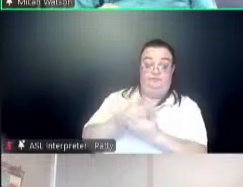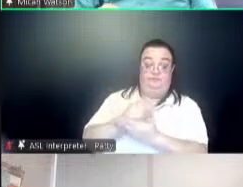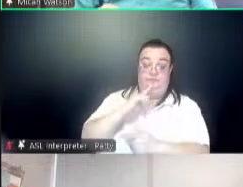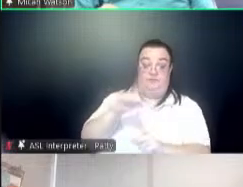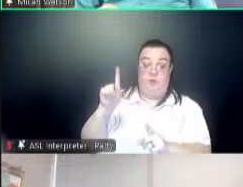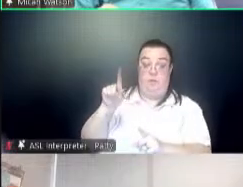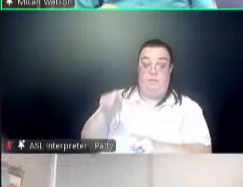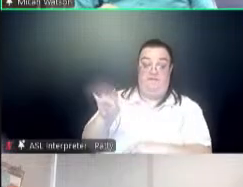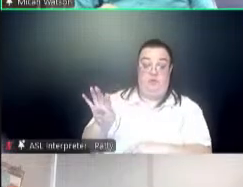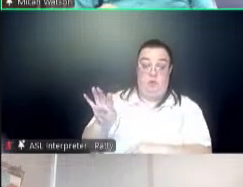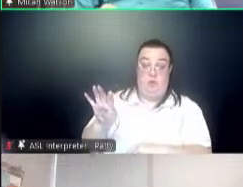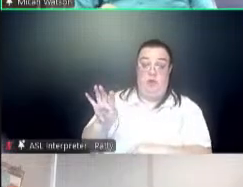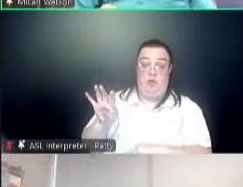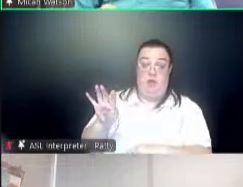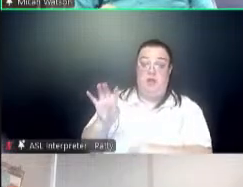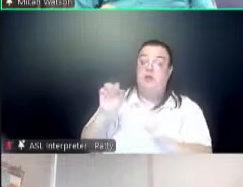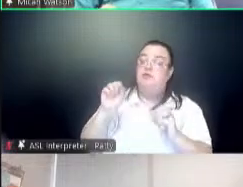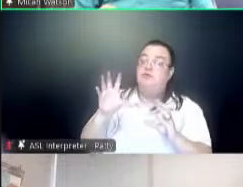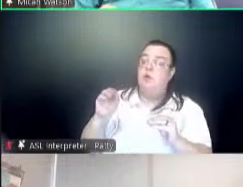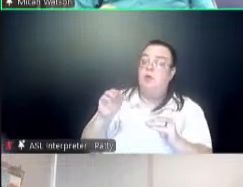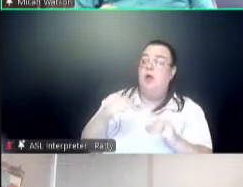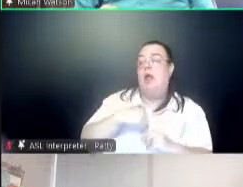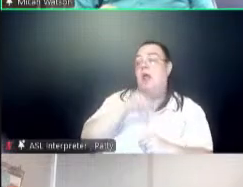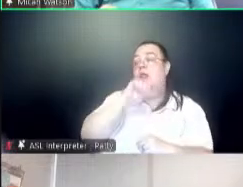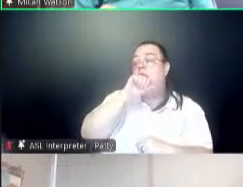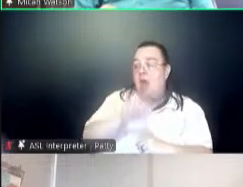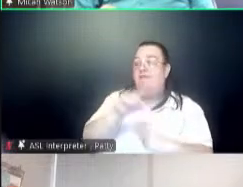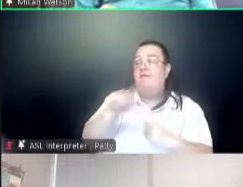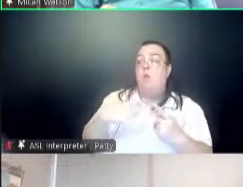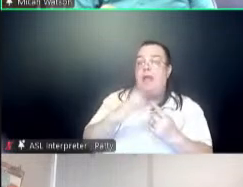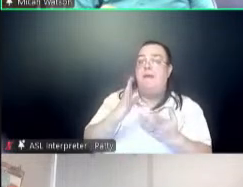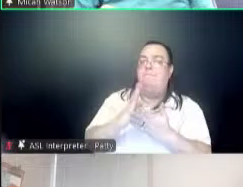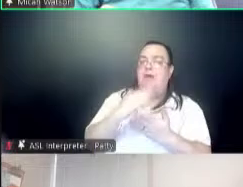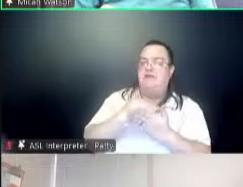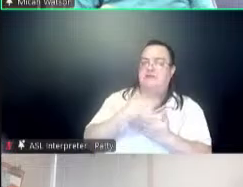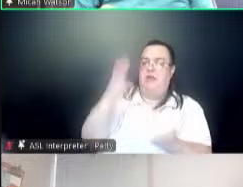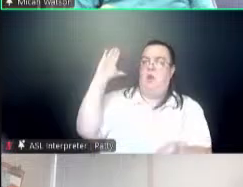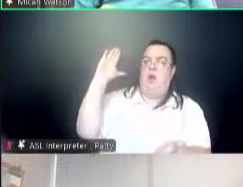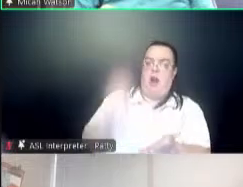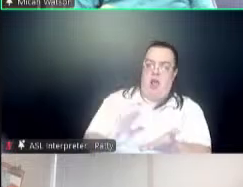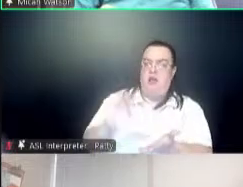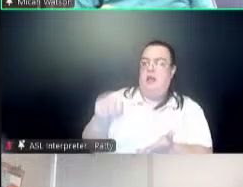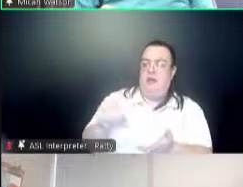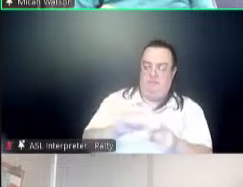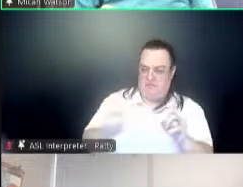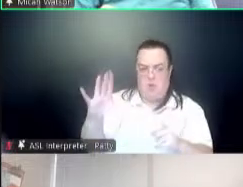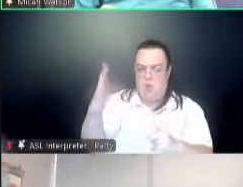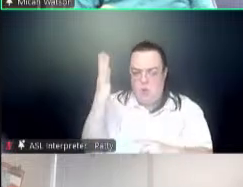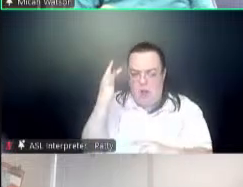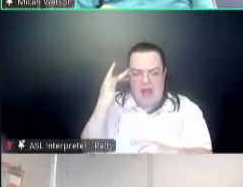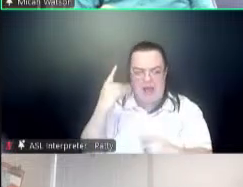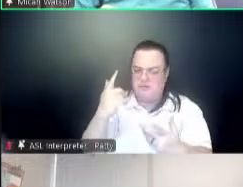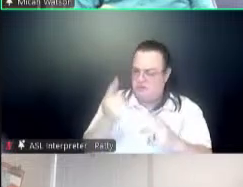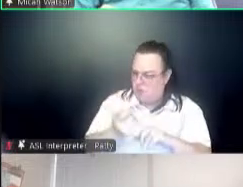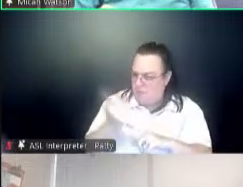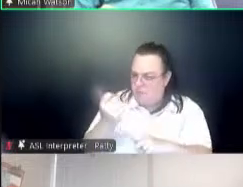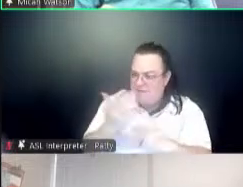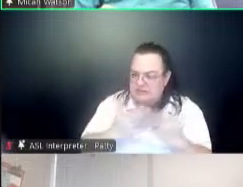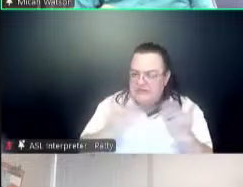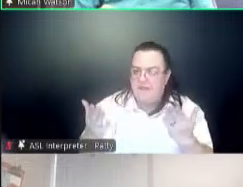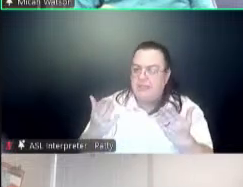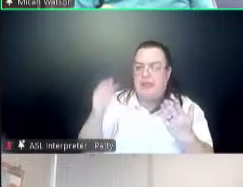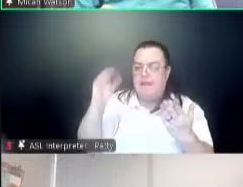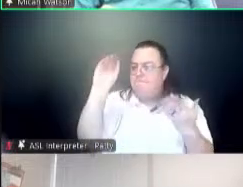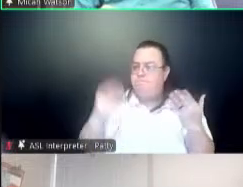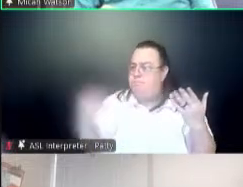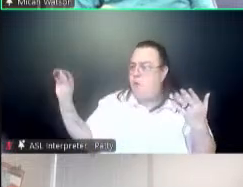1.4. So I love it when the budget falls, but why was there something taken out and moved